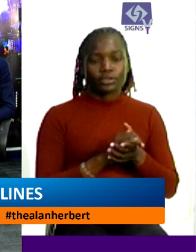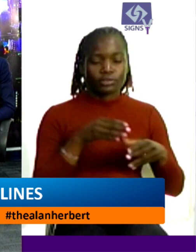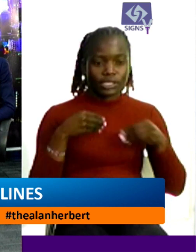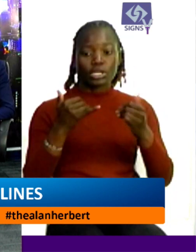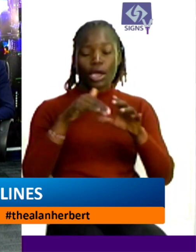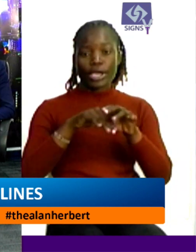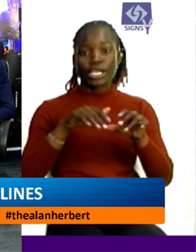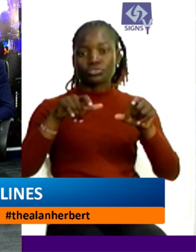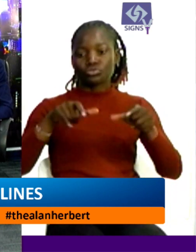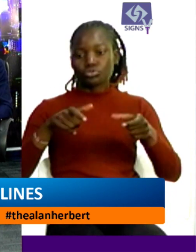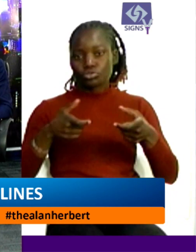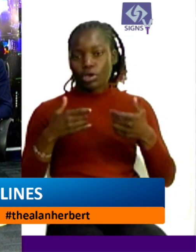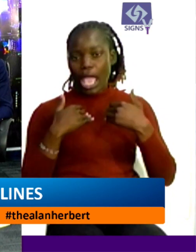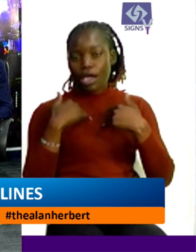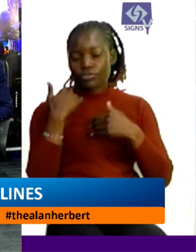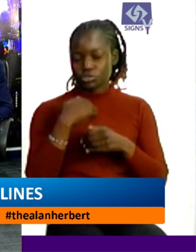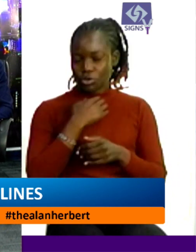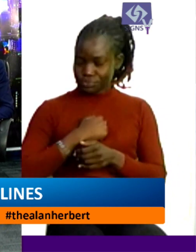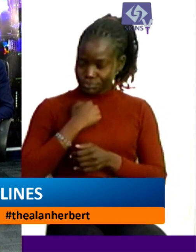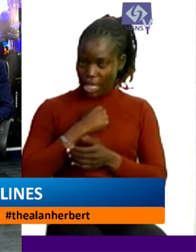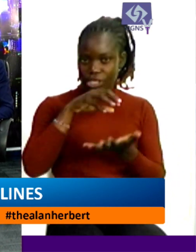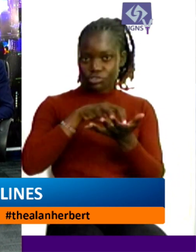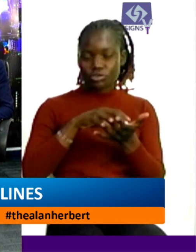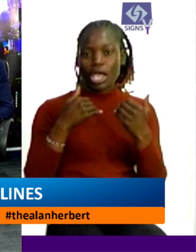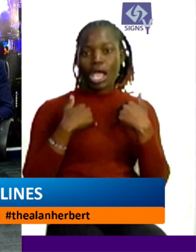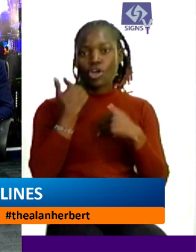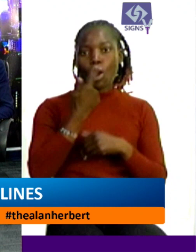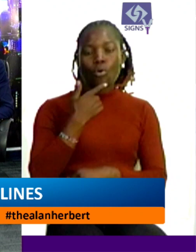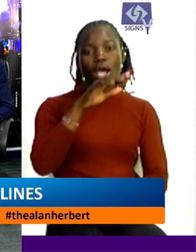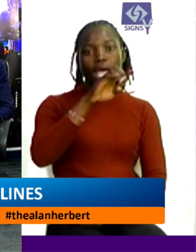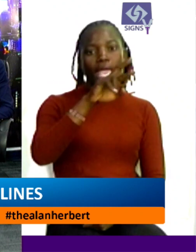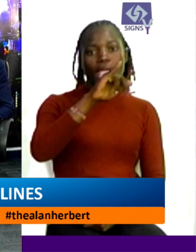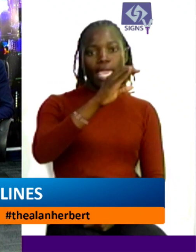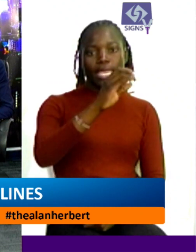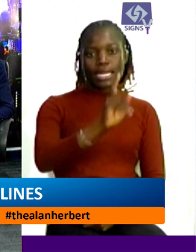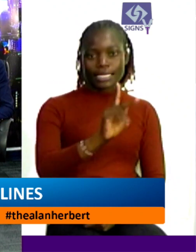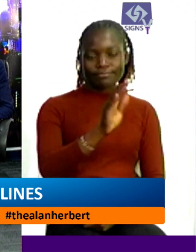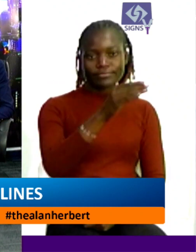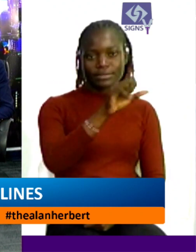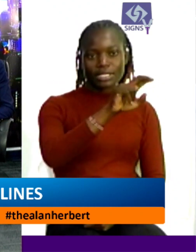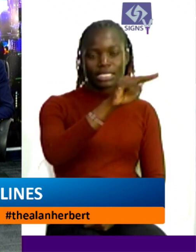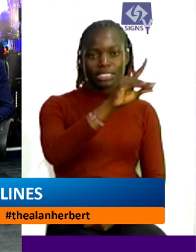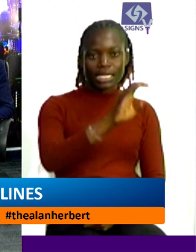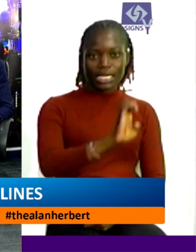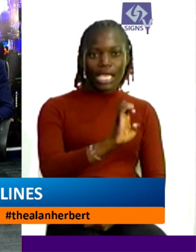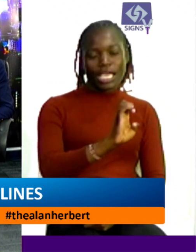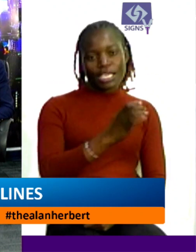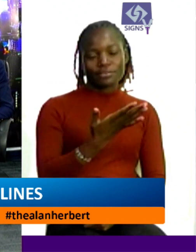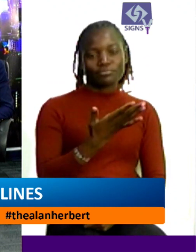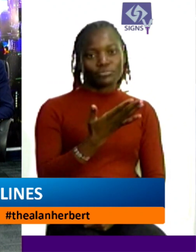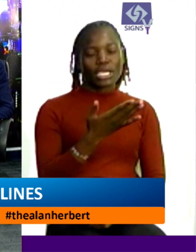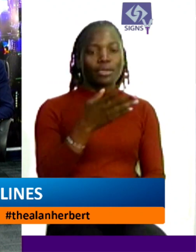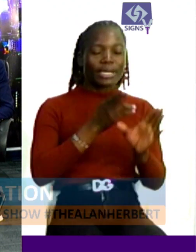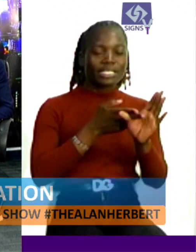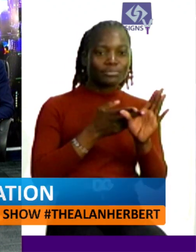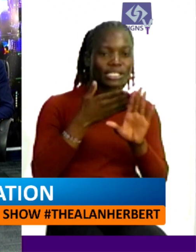community. I am with Erick Sande. He is an alumnus of the Professional Fellows Program, and he is of